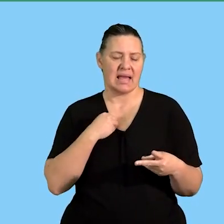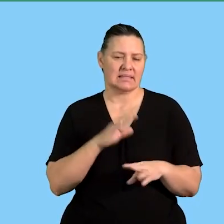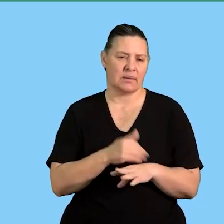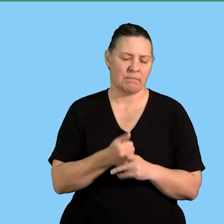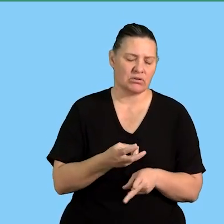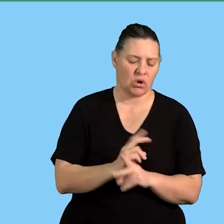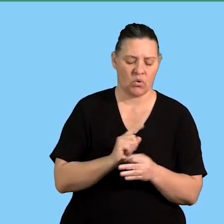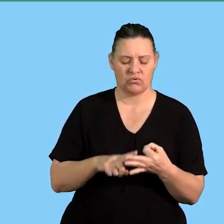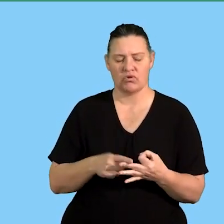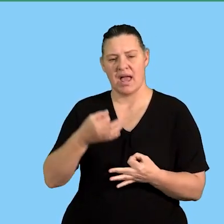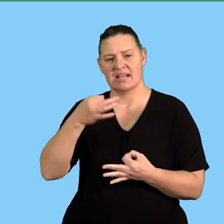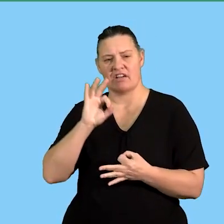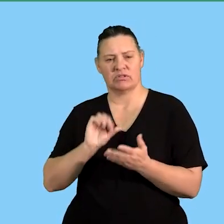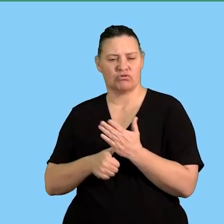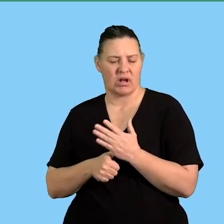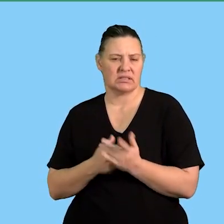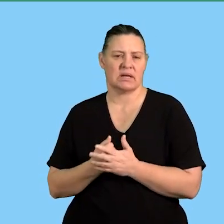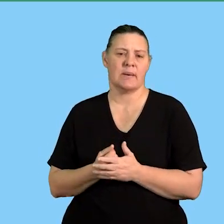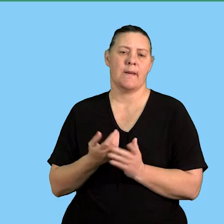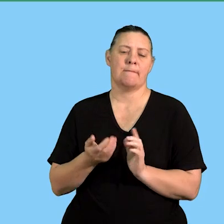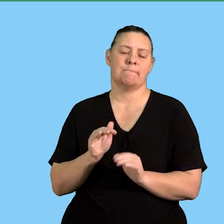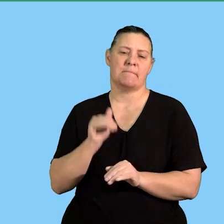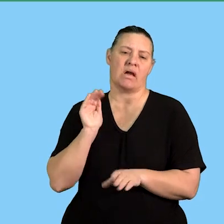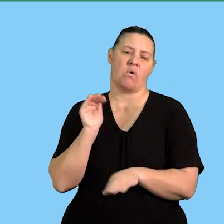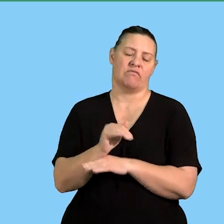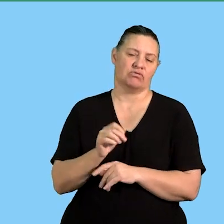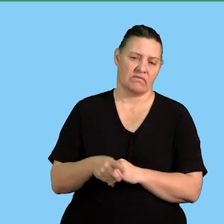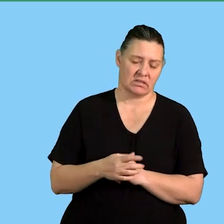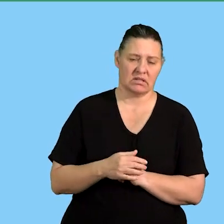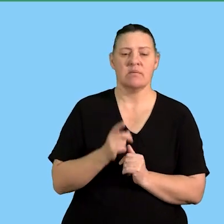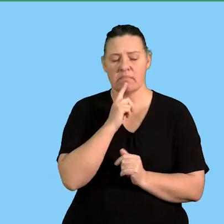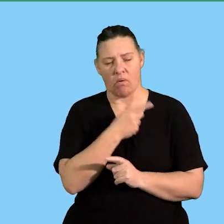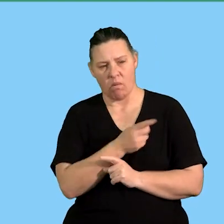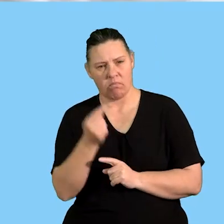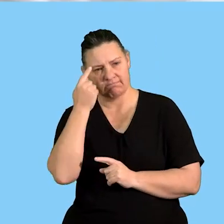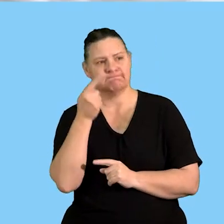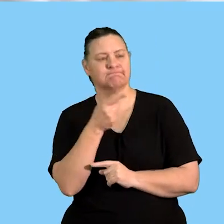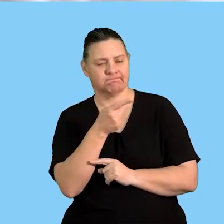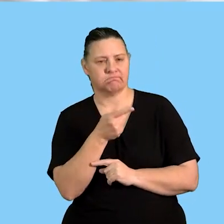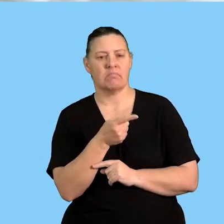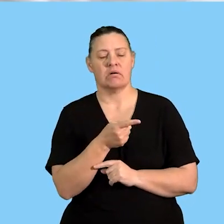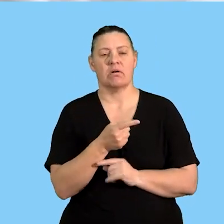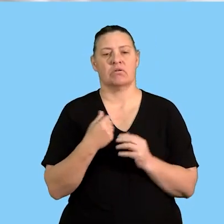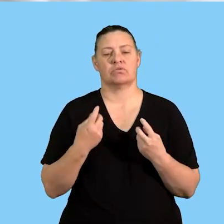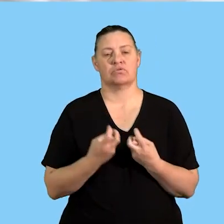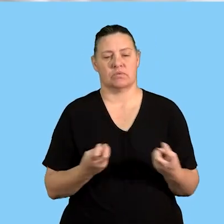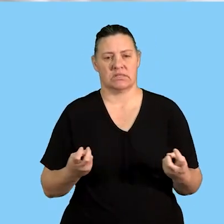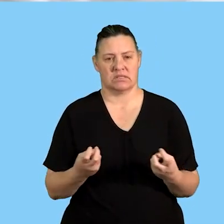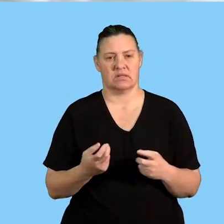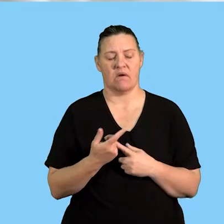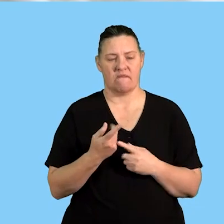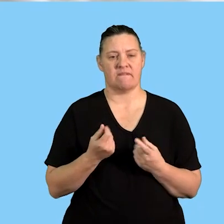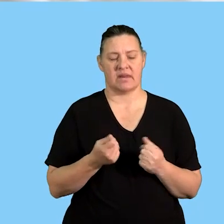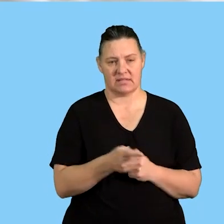asset-based loans, government grants, and bank overdrafts. All those are considered to be now sources